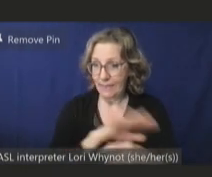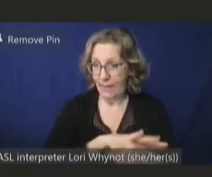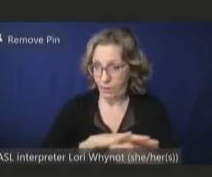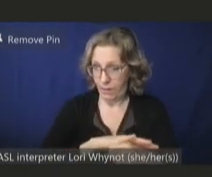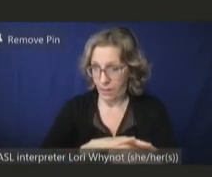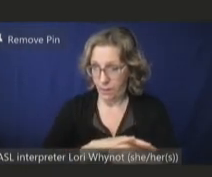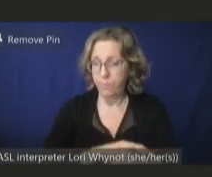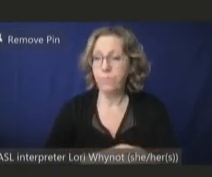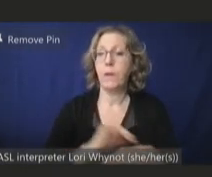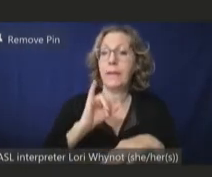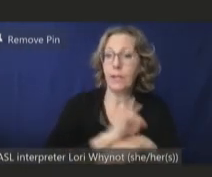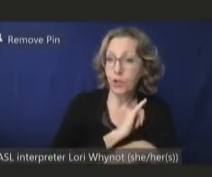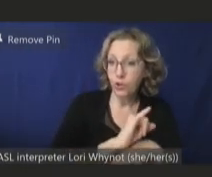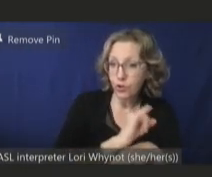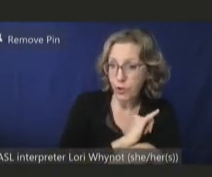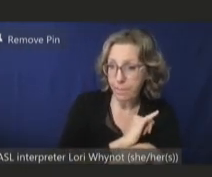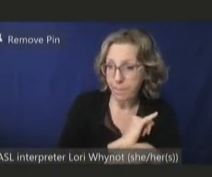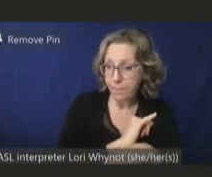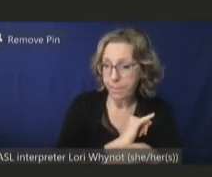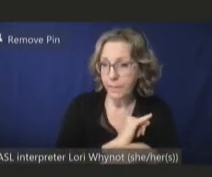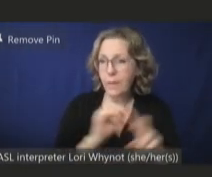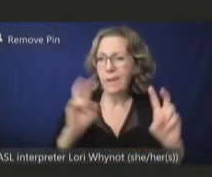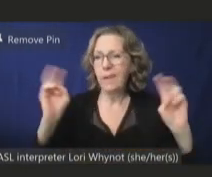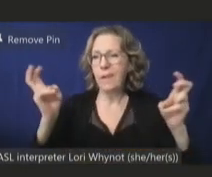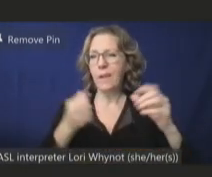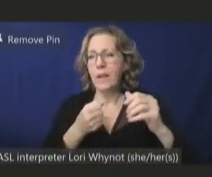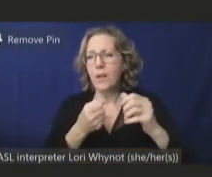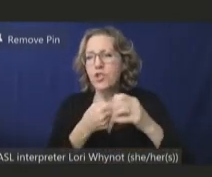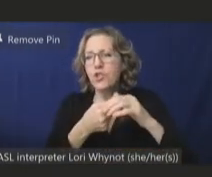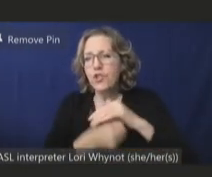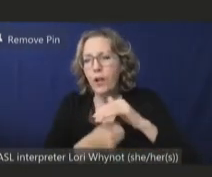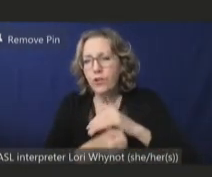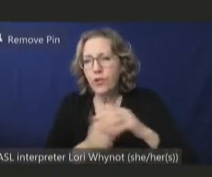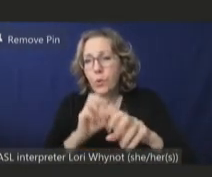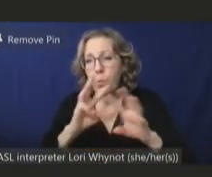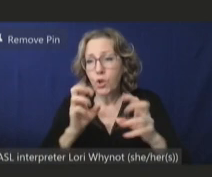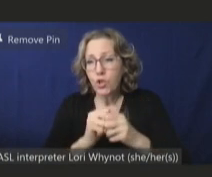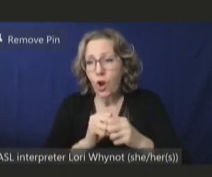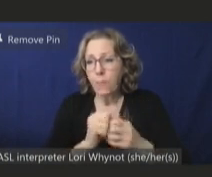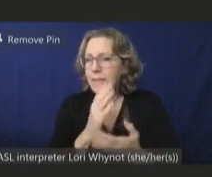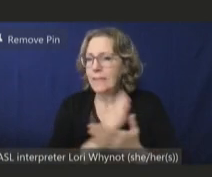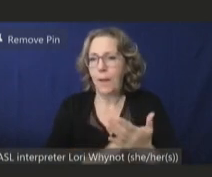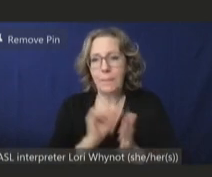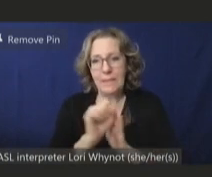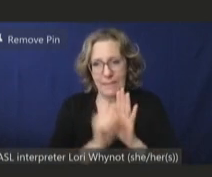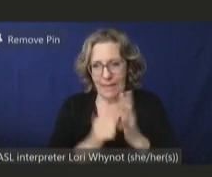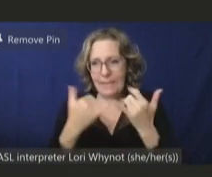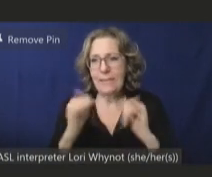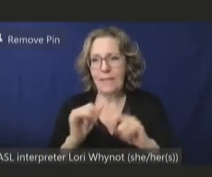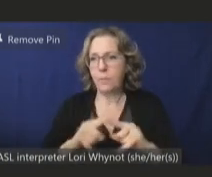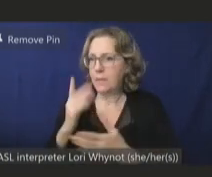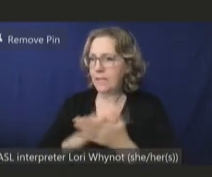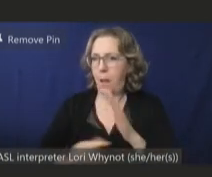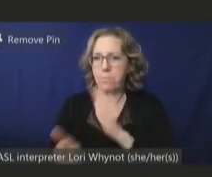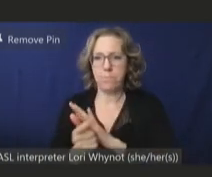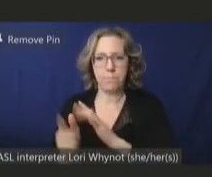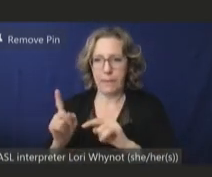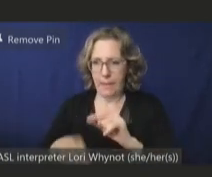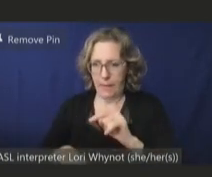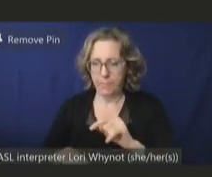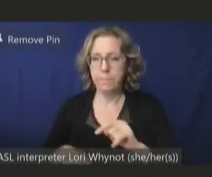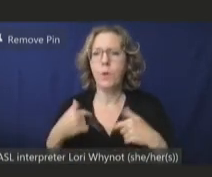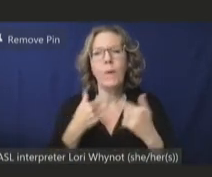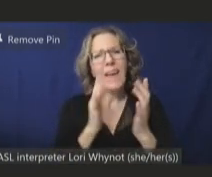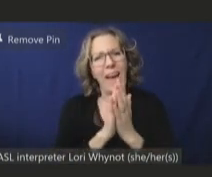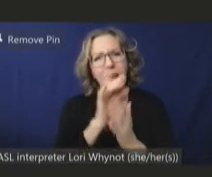sheltered workshops, which are no longer really acceptable, but still exist in some states. So we asked them to look at federal policies that really